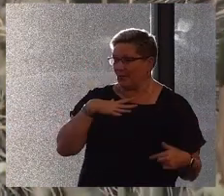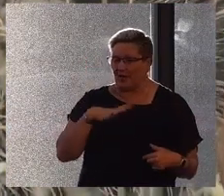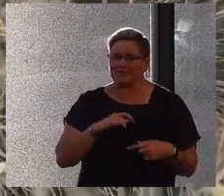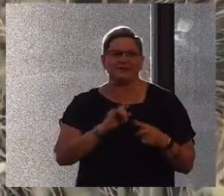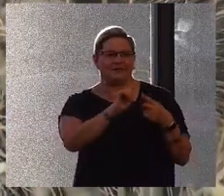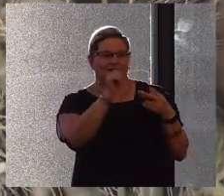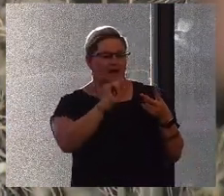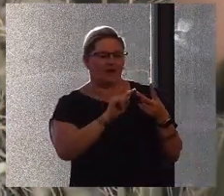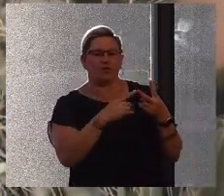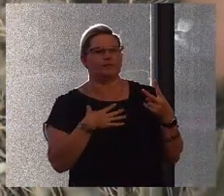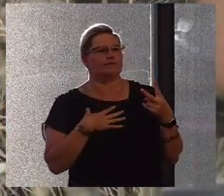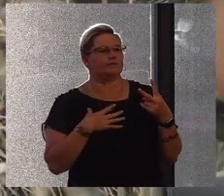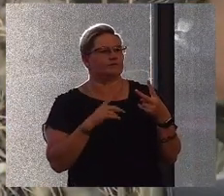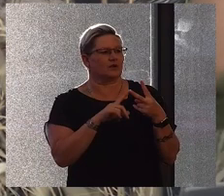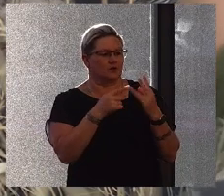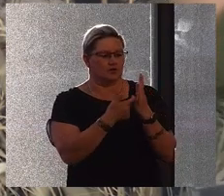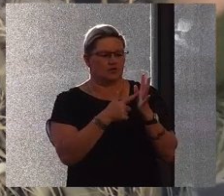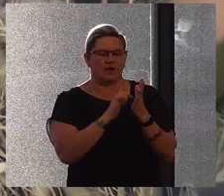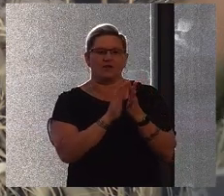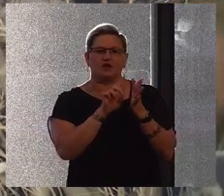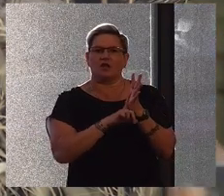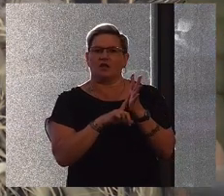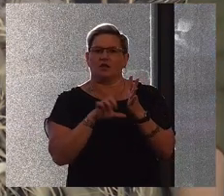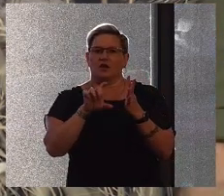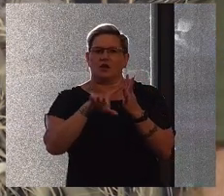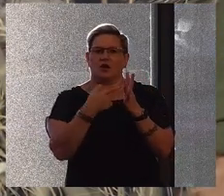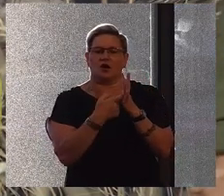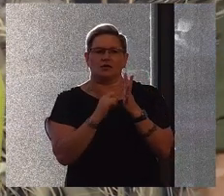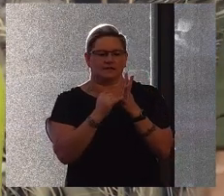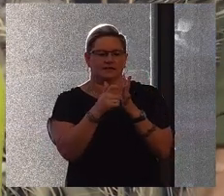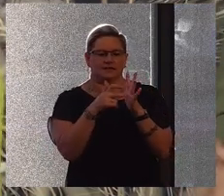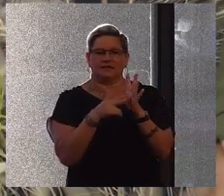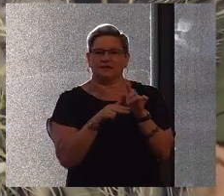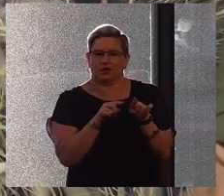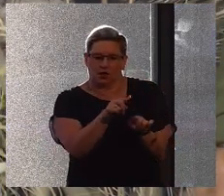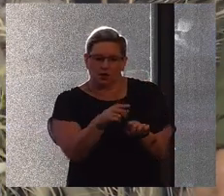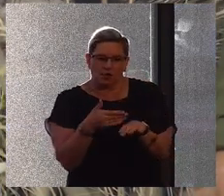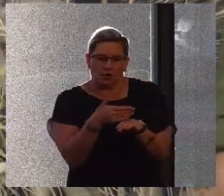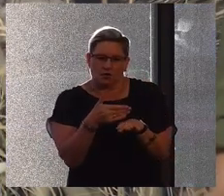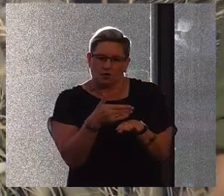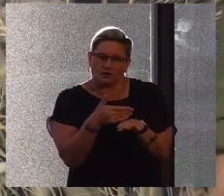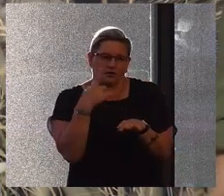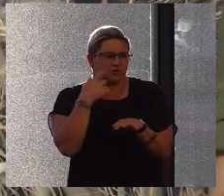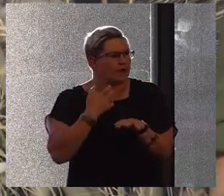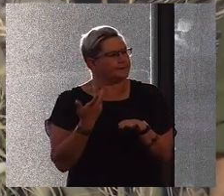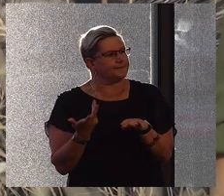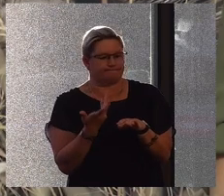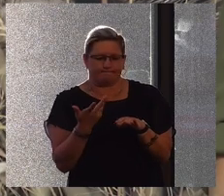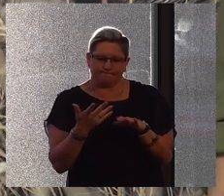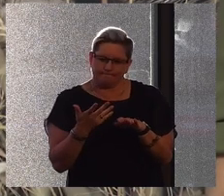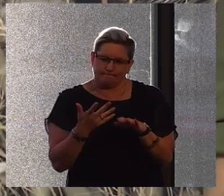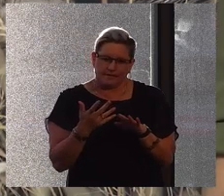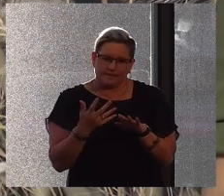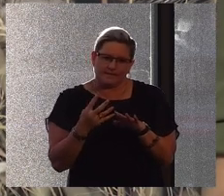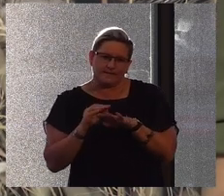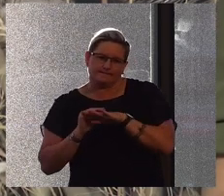one, on a more serious note, is really Rachel Carson and the work she did pushing the